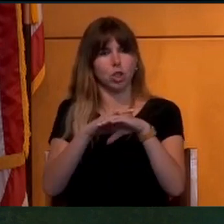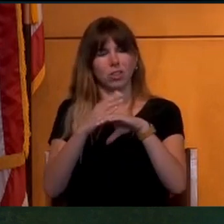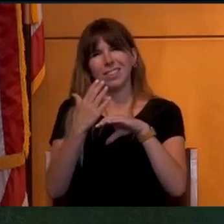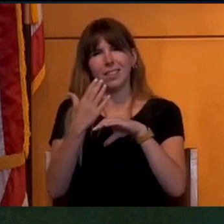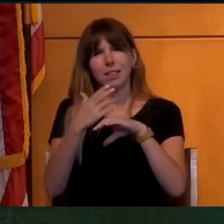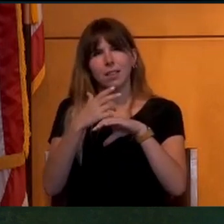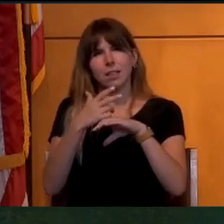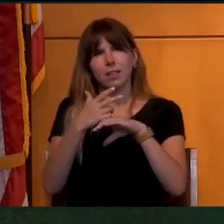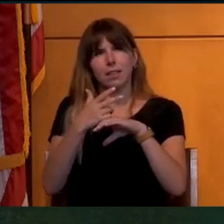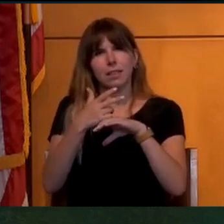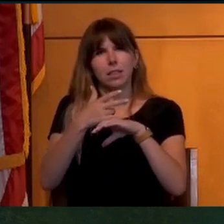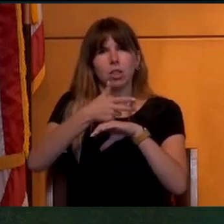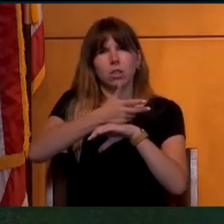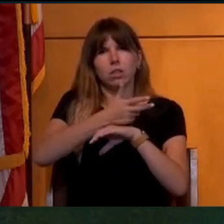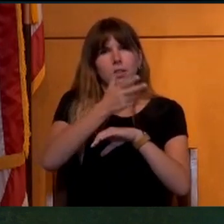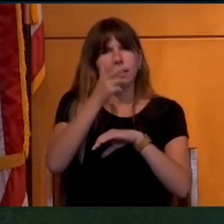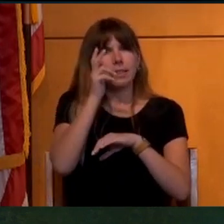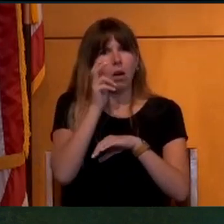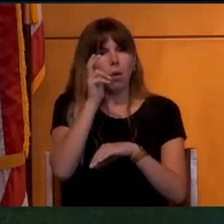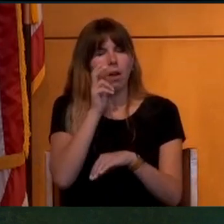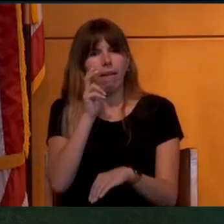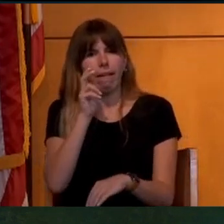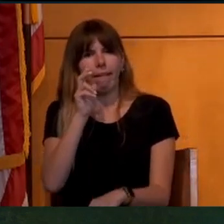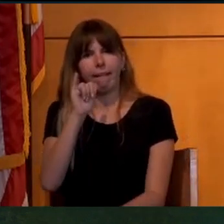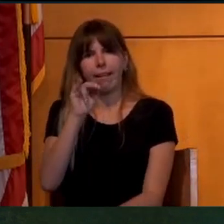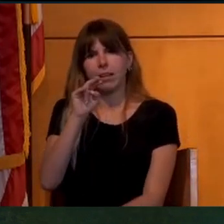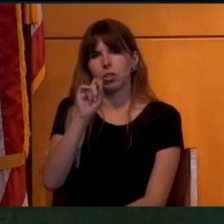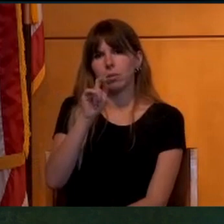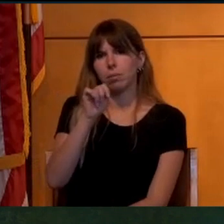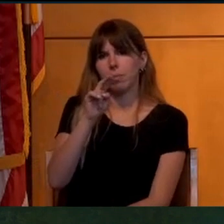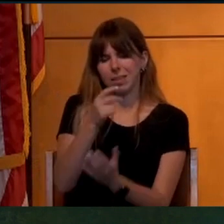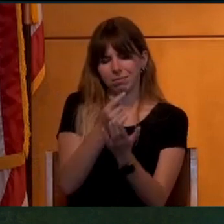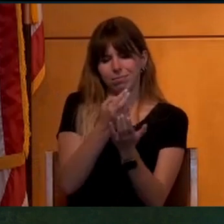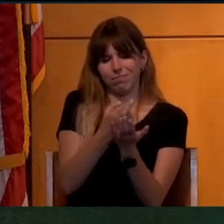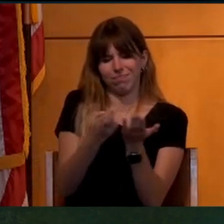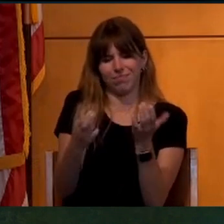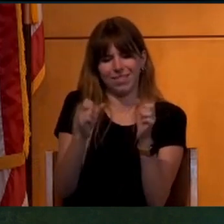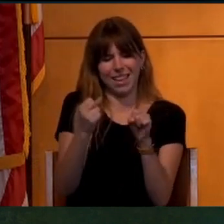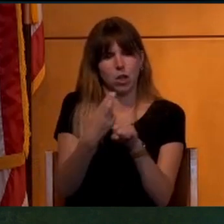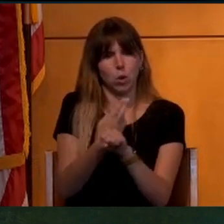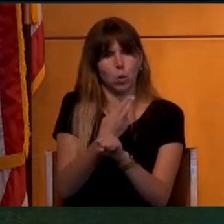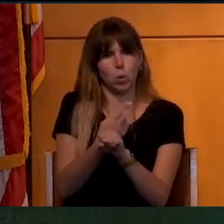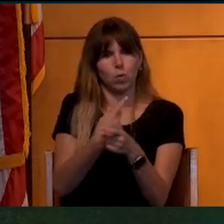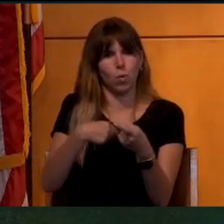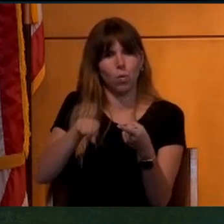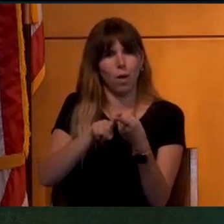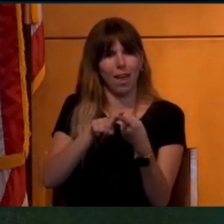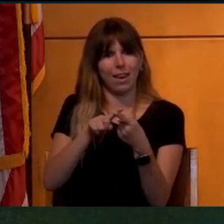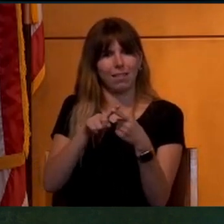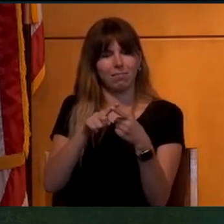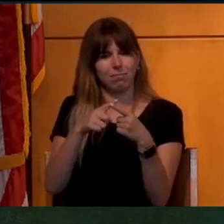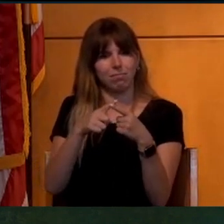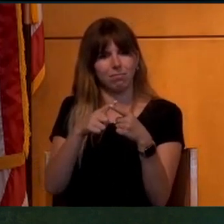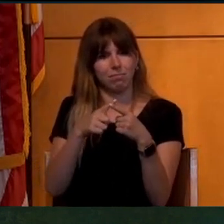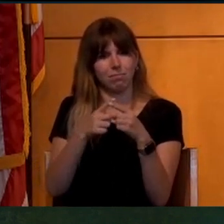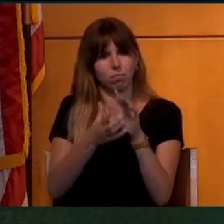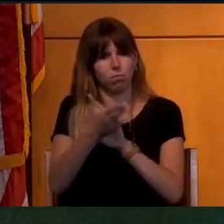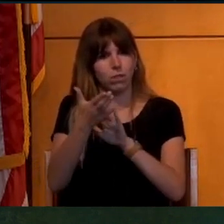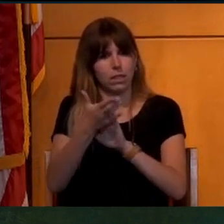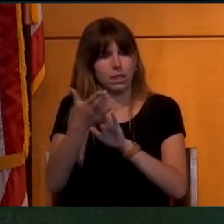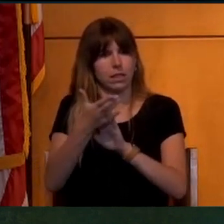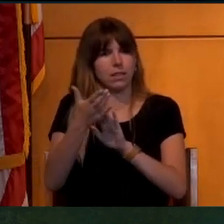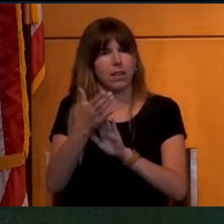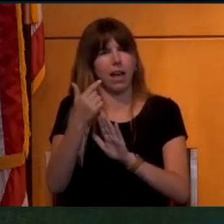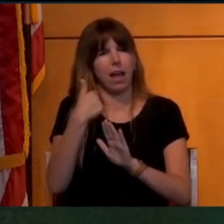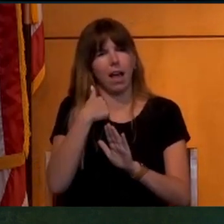sounding instrument that we can include while driving and drilling. You'll see a little more on that here in a second. So